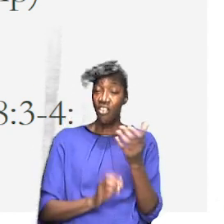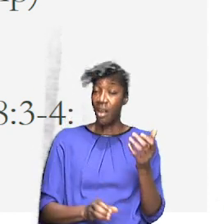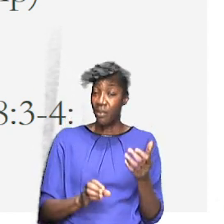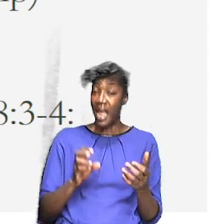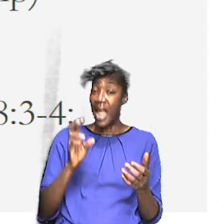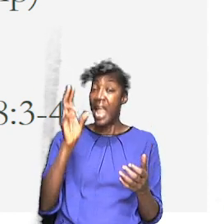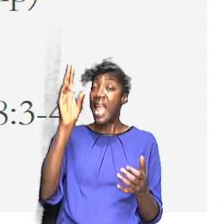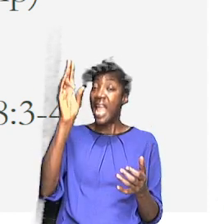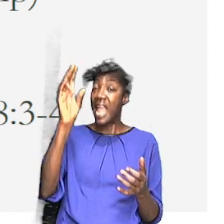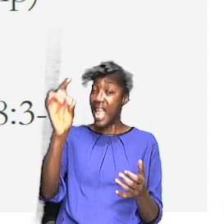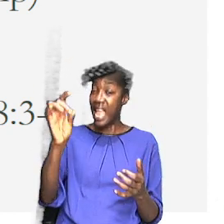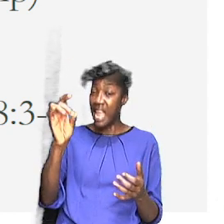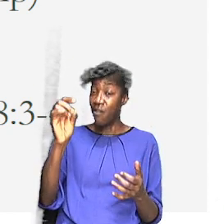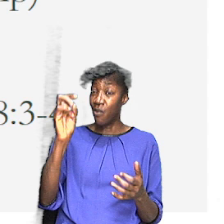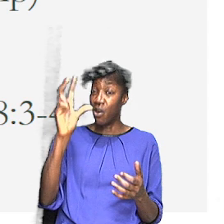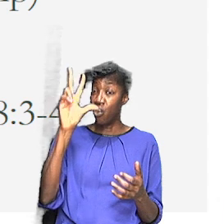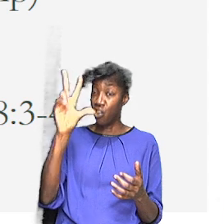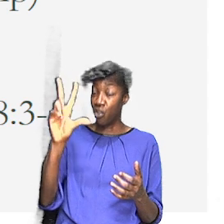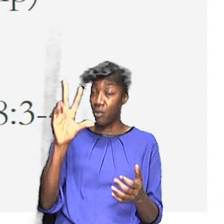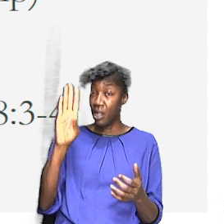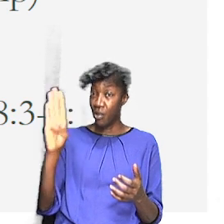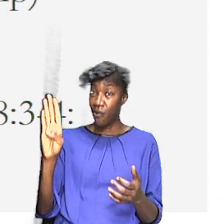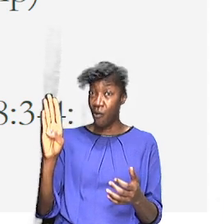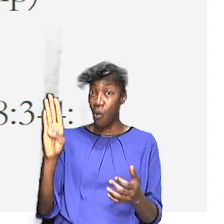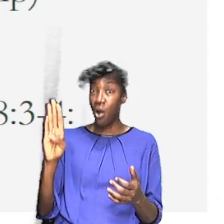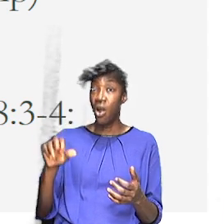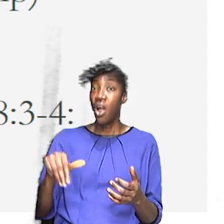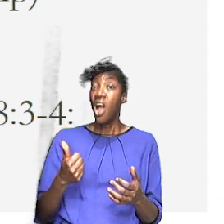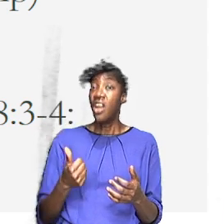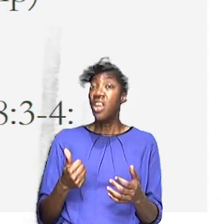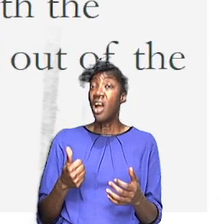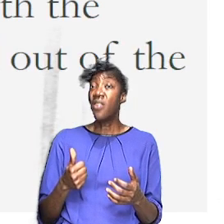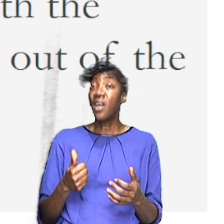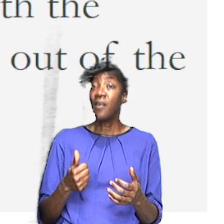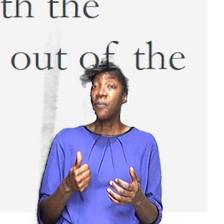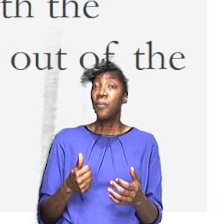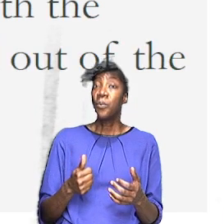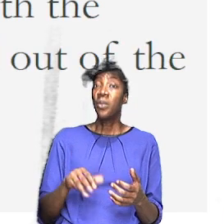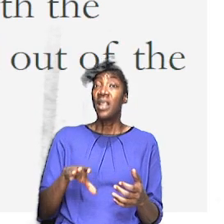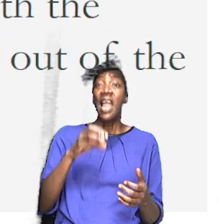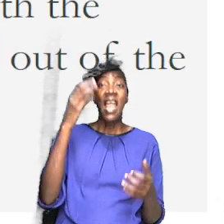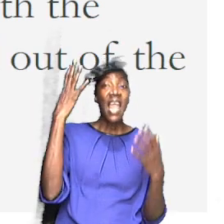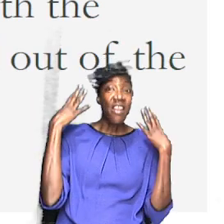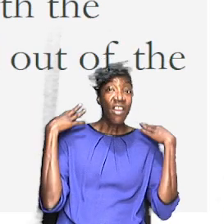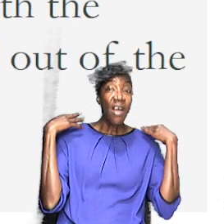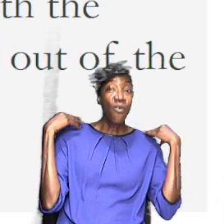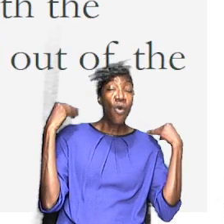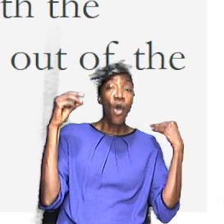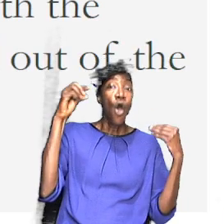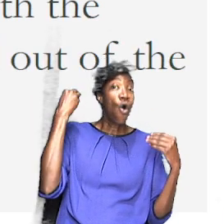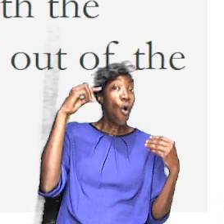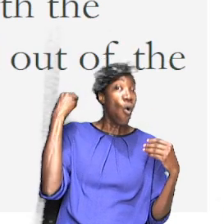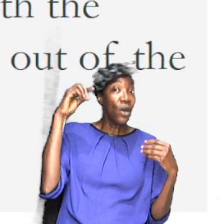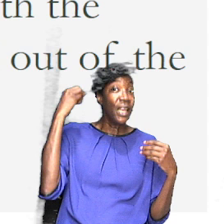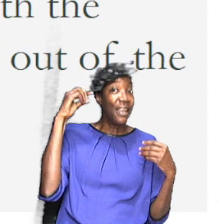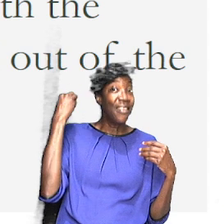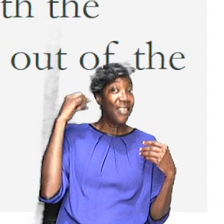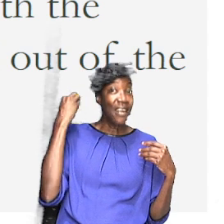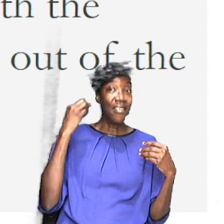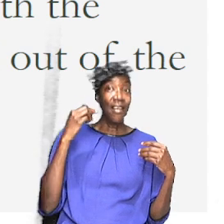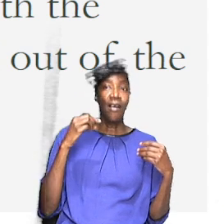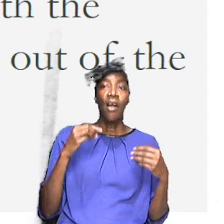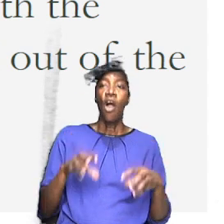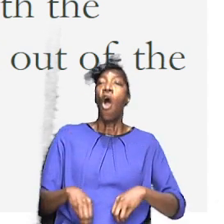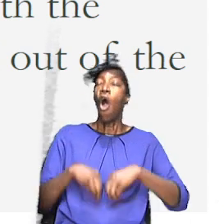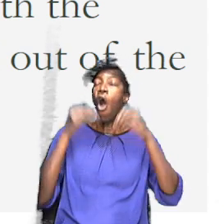angel came and stood at the altar having a golden incense, and there was given unto him much incense that he should offer it with the prayers